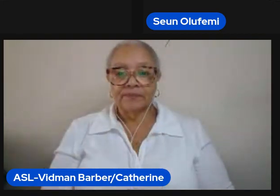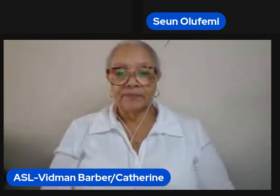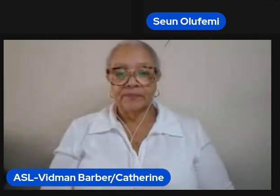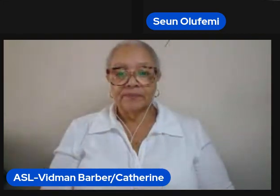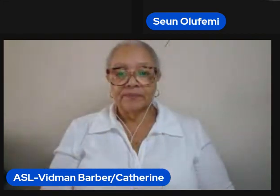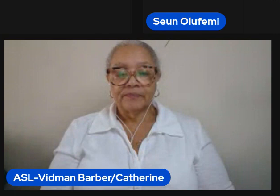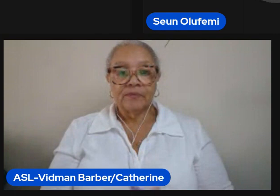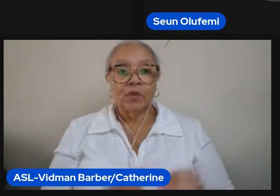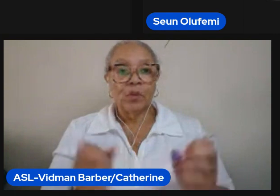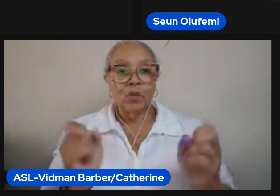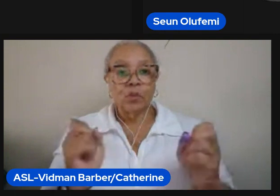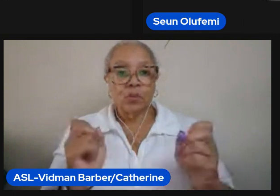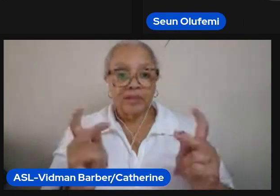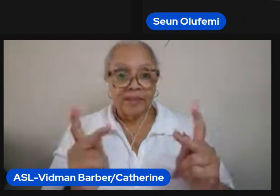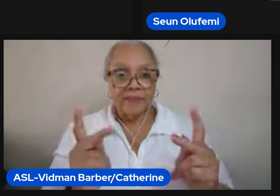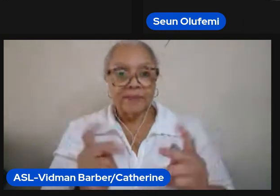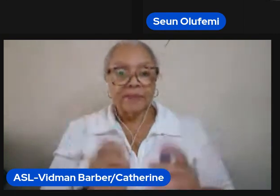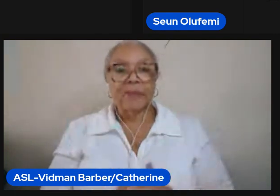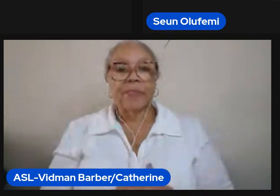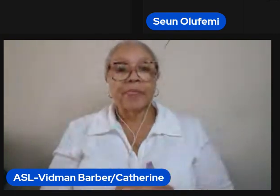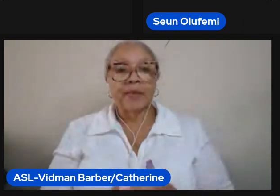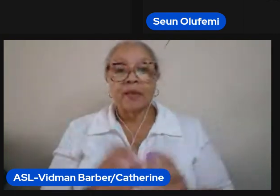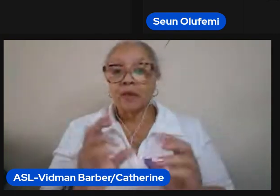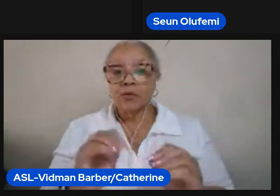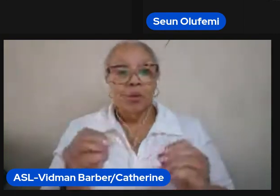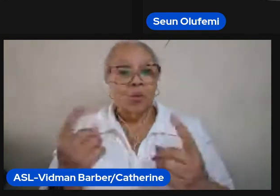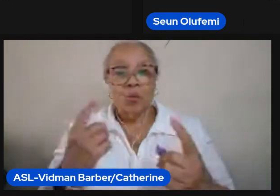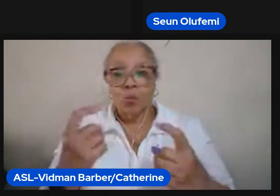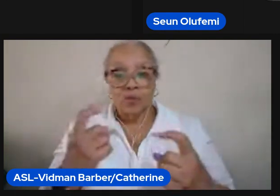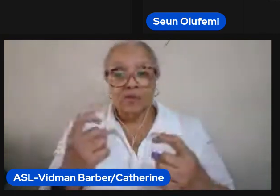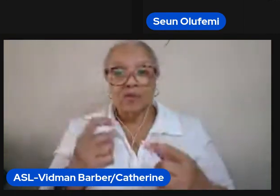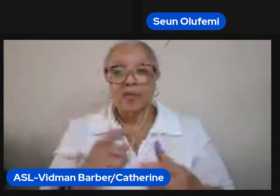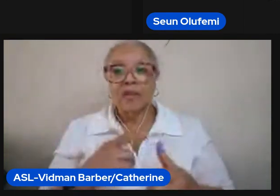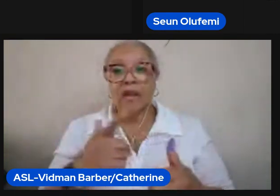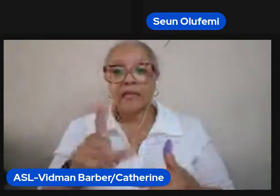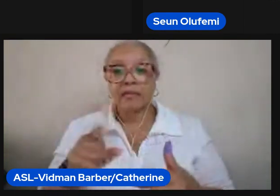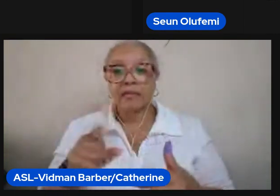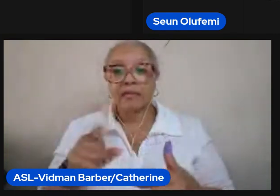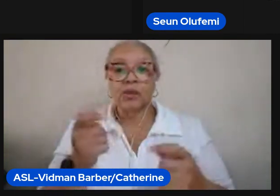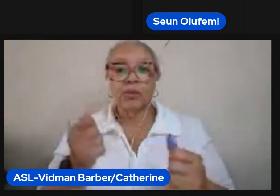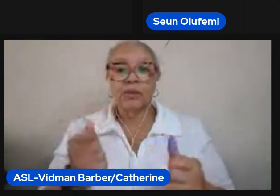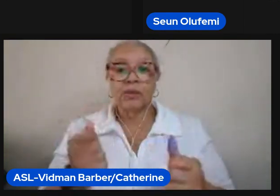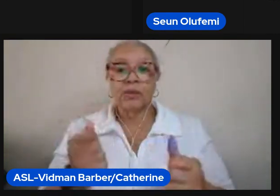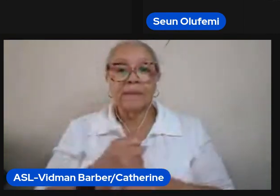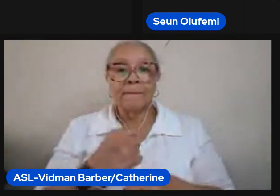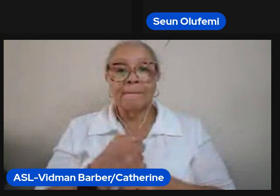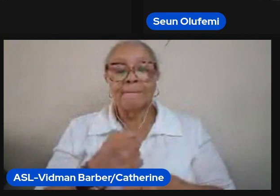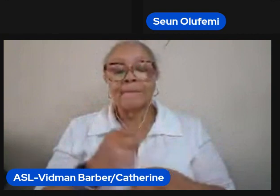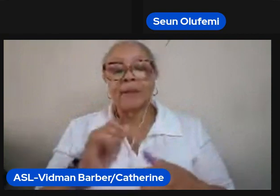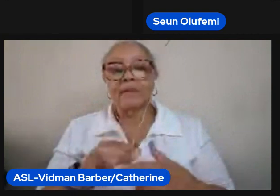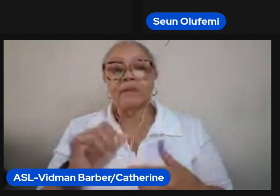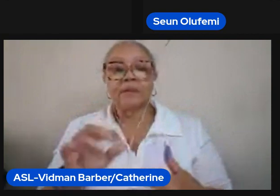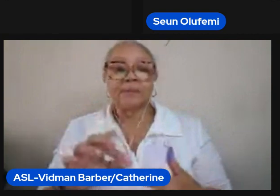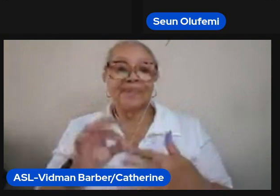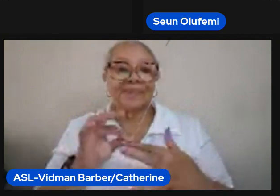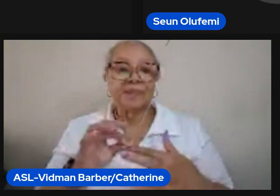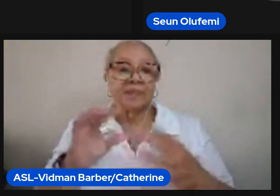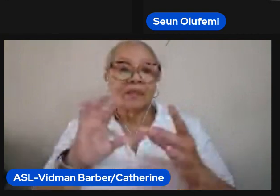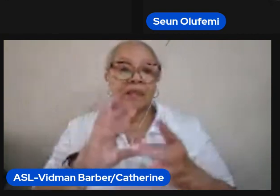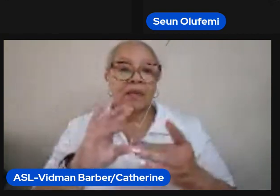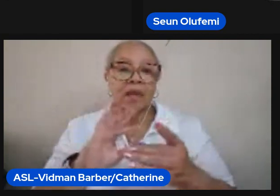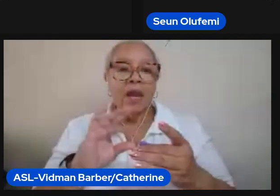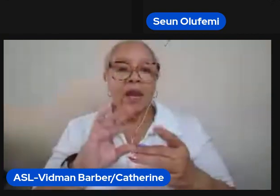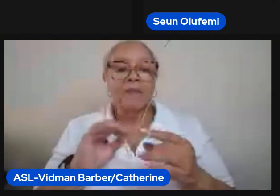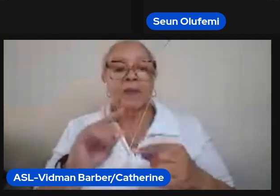Okay. So in the absence of no question, let me just quickly make this particular comment a